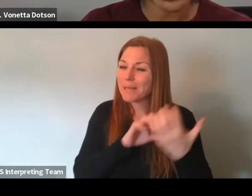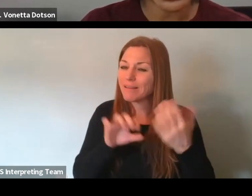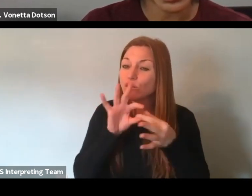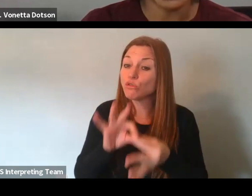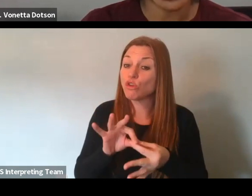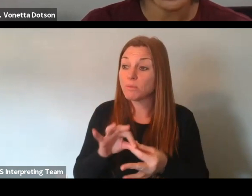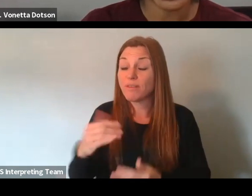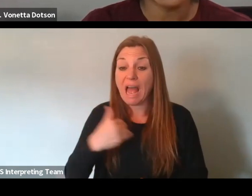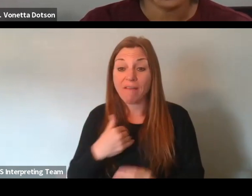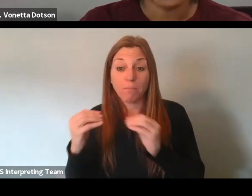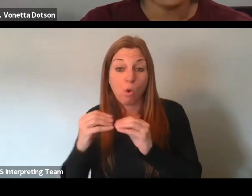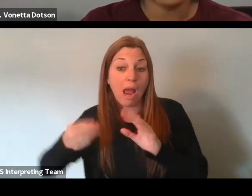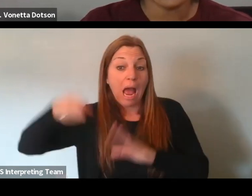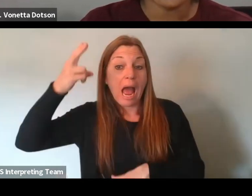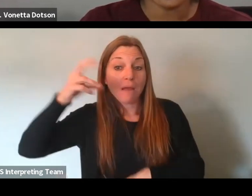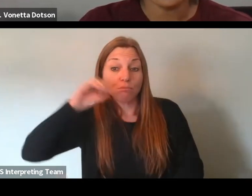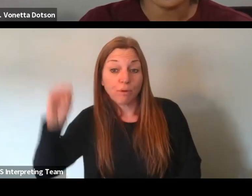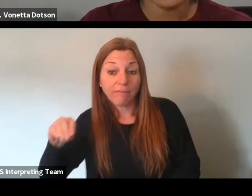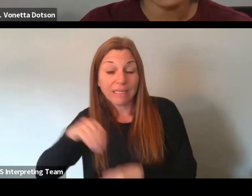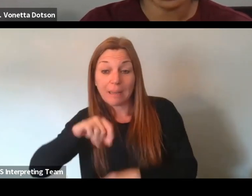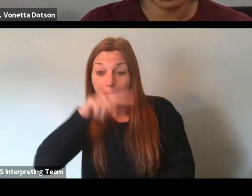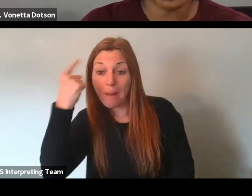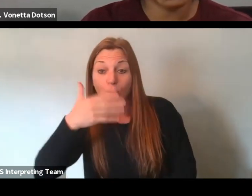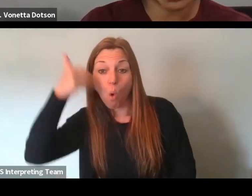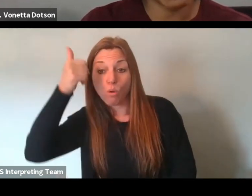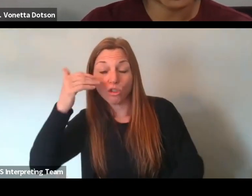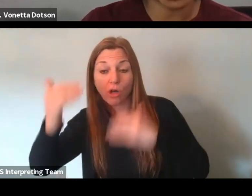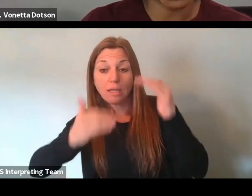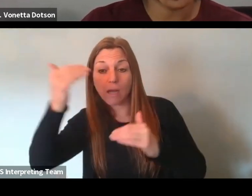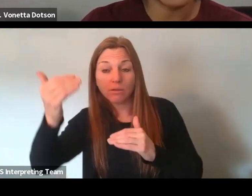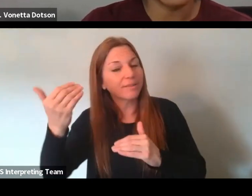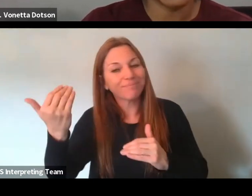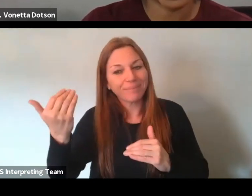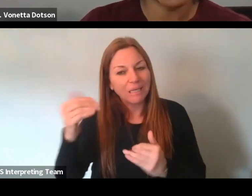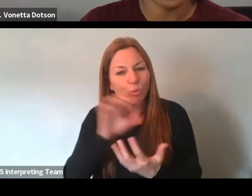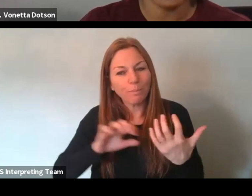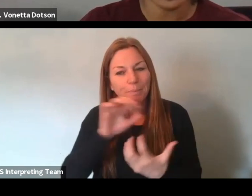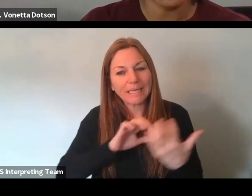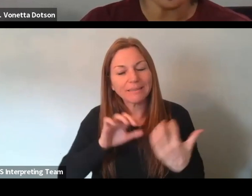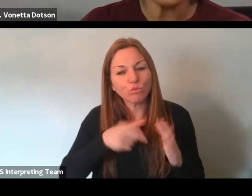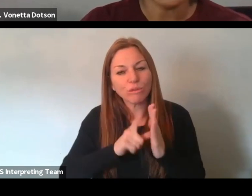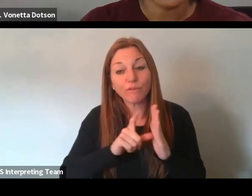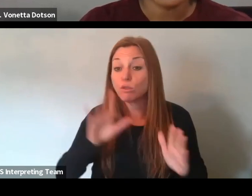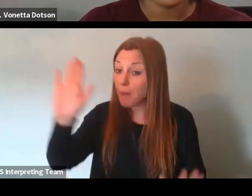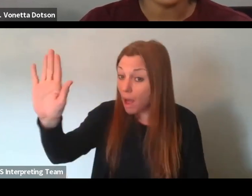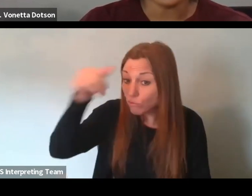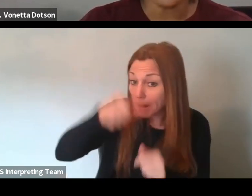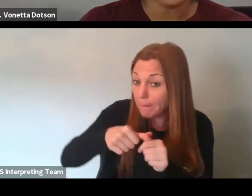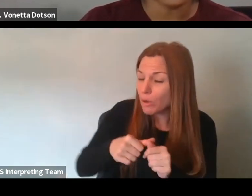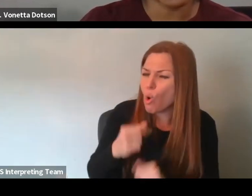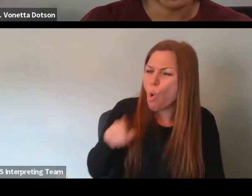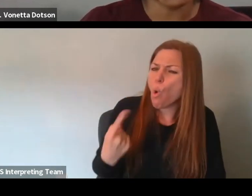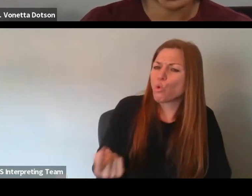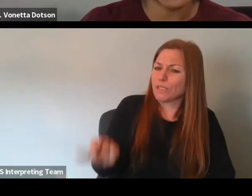I think it's really important to remember what I just said, which is that only 2 studies called themselves vascular depression and only 1